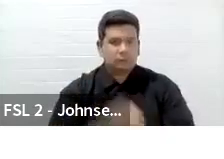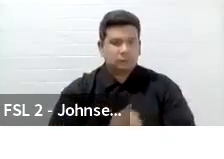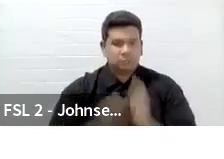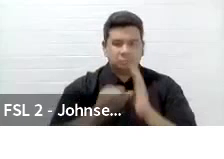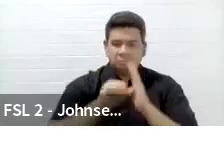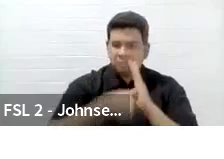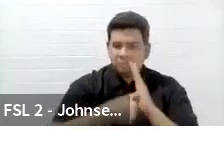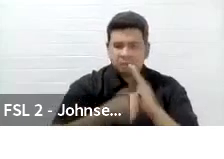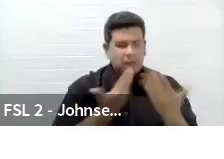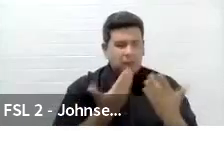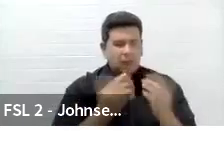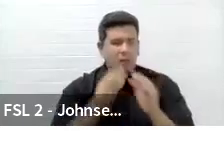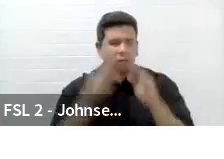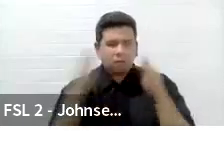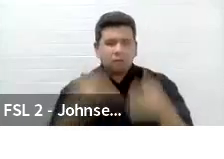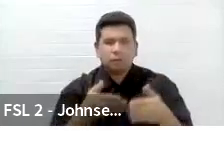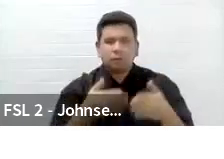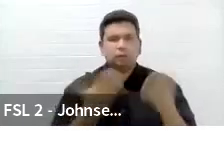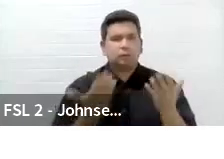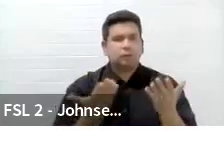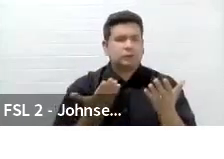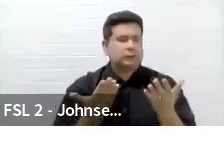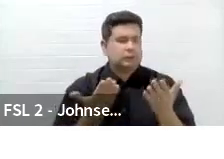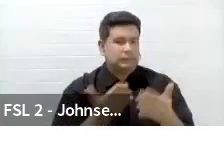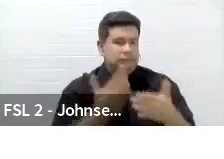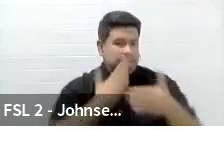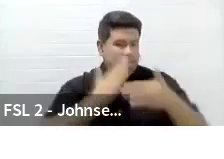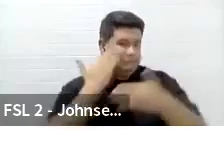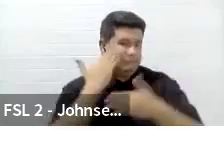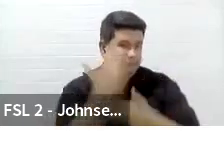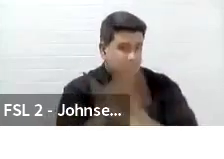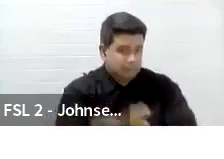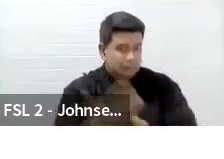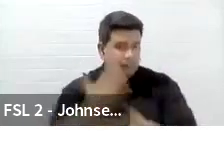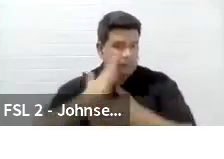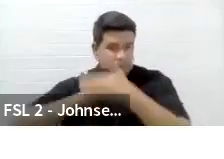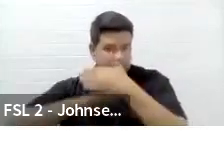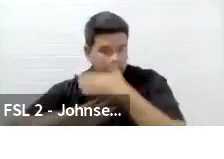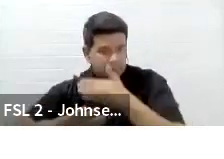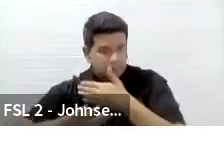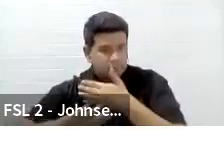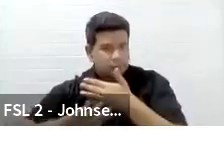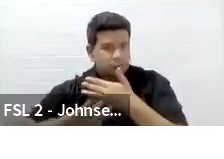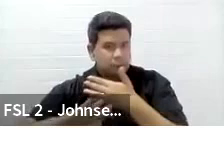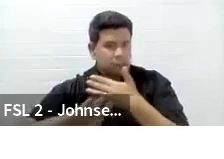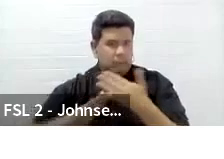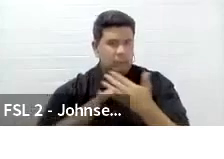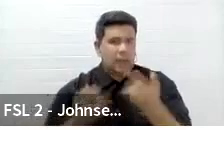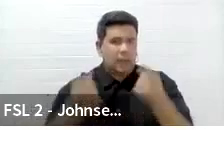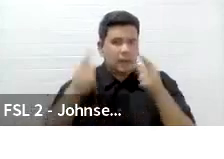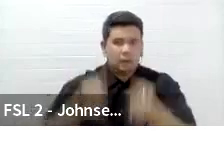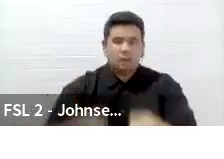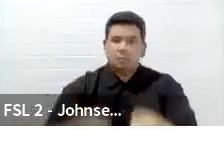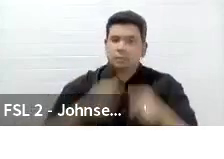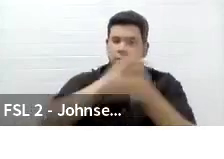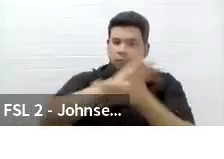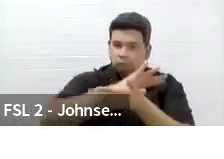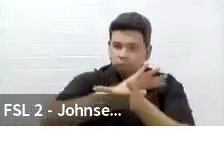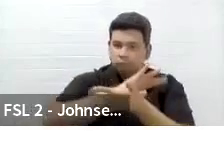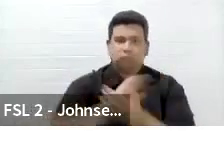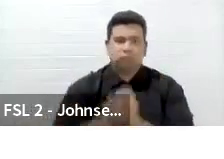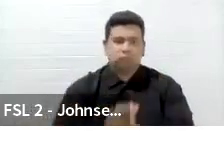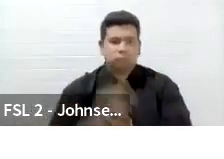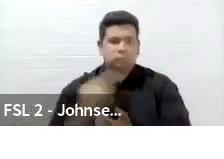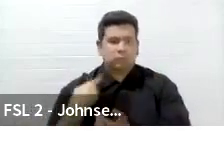and deaths during the COVID-19 pandemic, and discuss their possible implications. For my